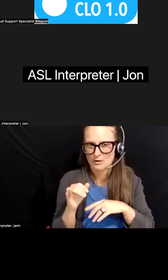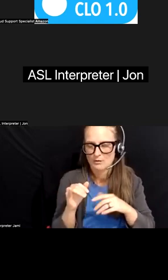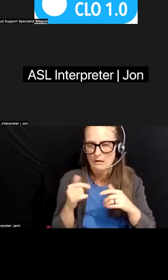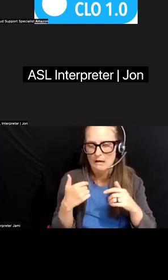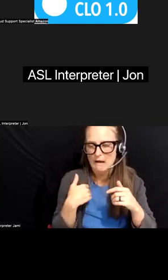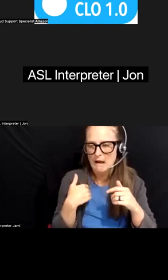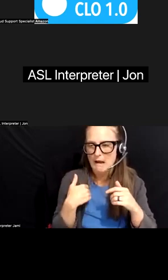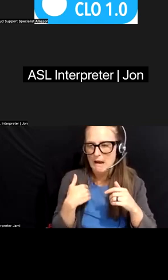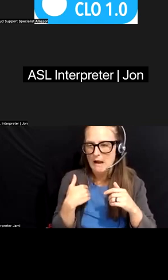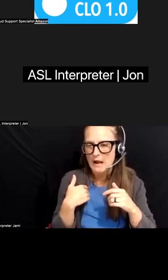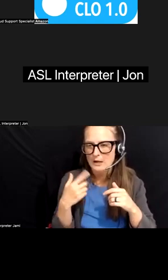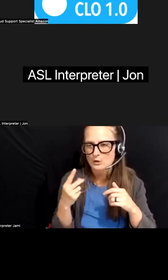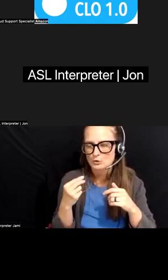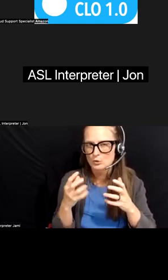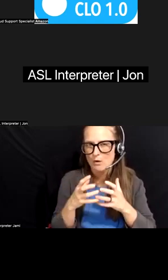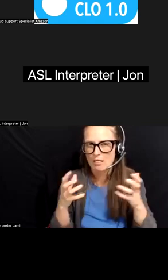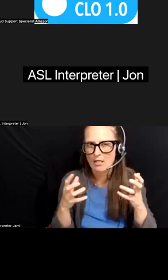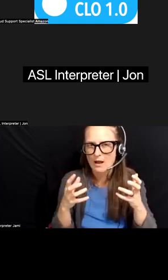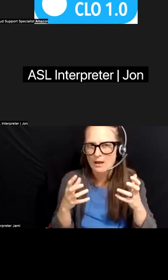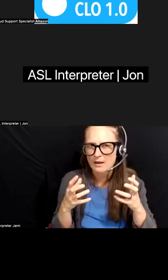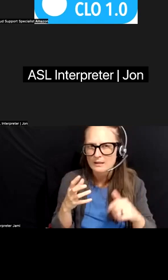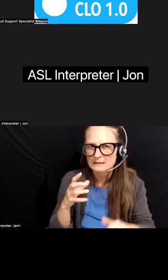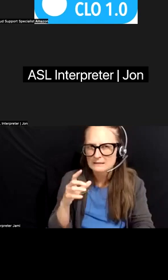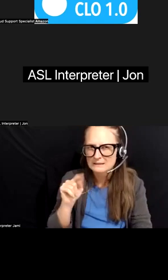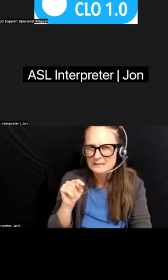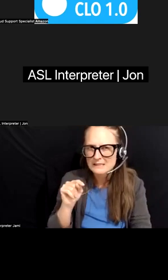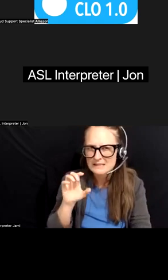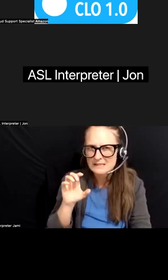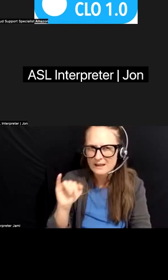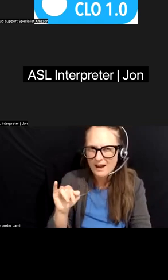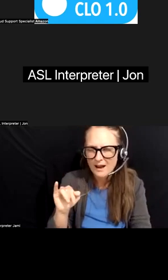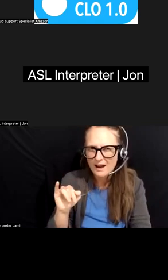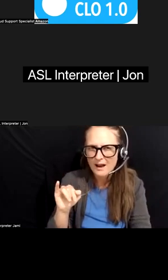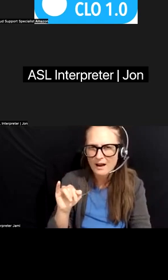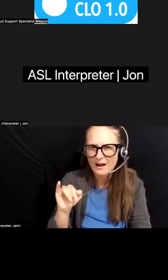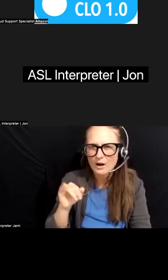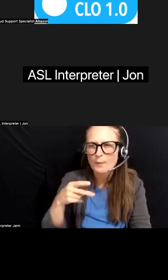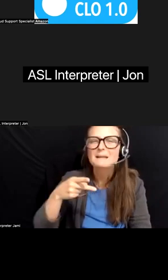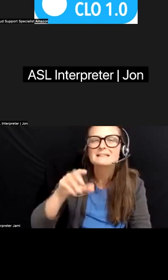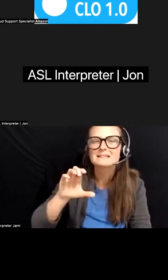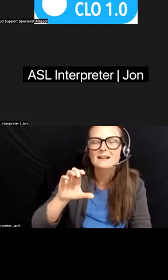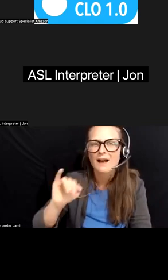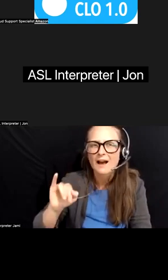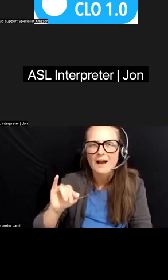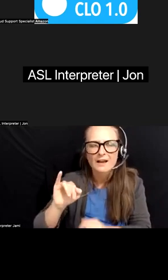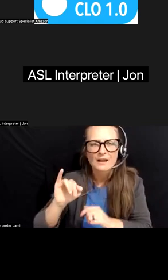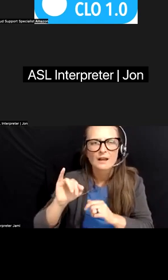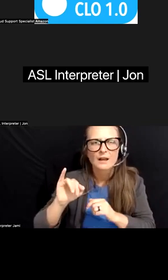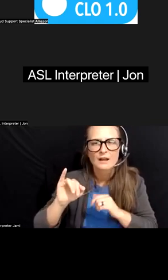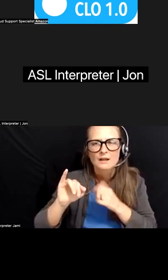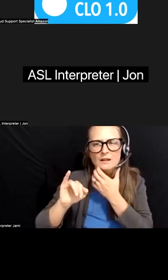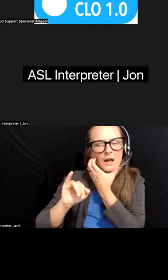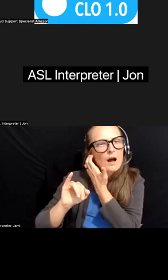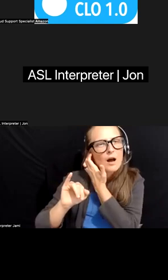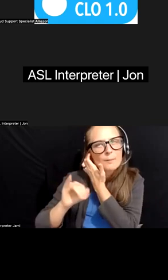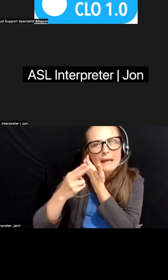of PCI standard. We also use HIPAA standard. There's one called